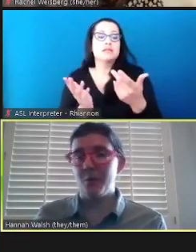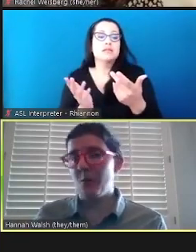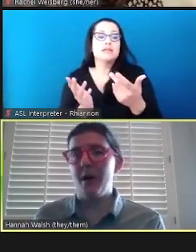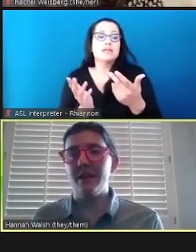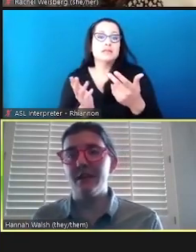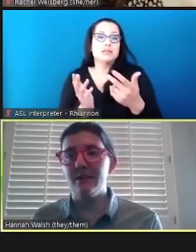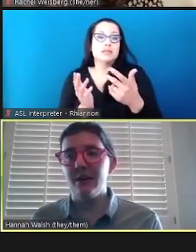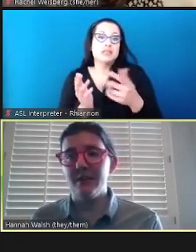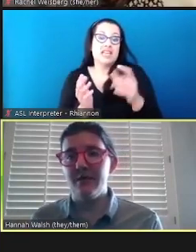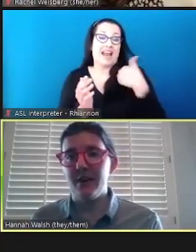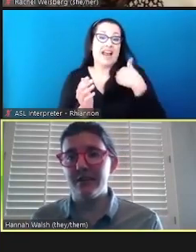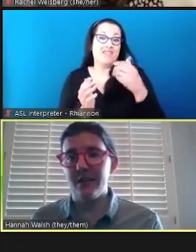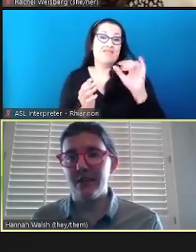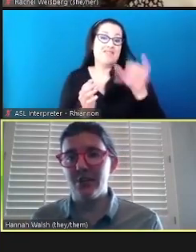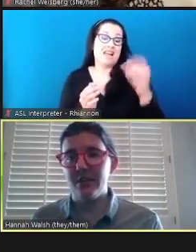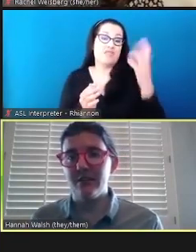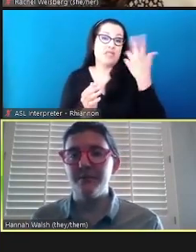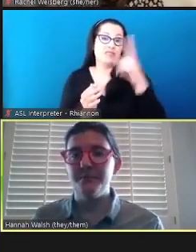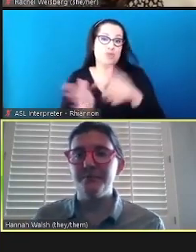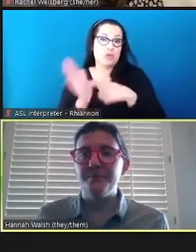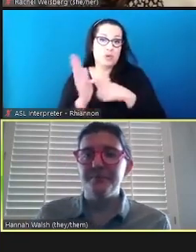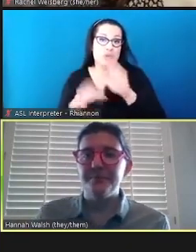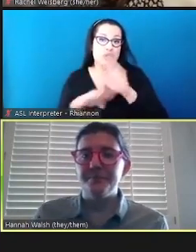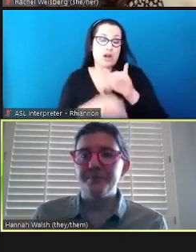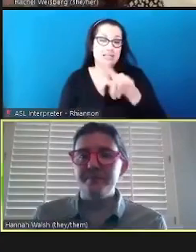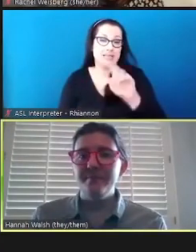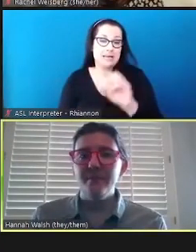for requiring these on-site vaccinations.